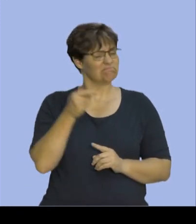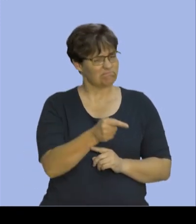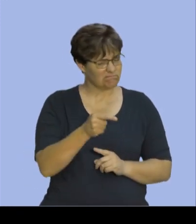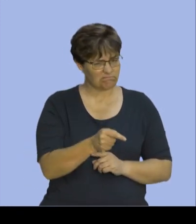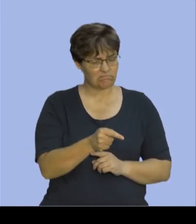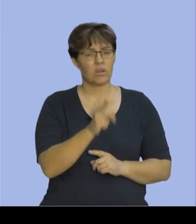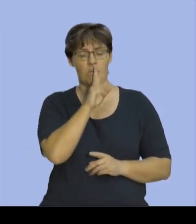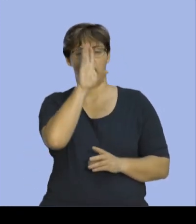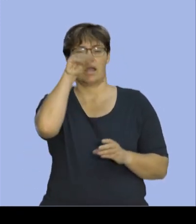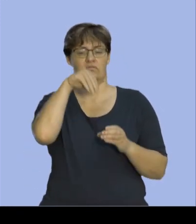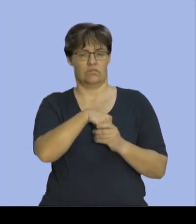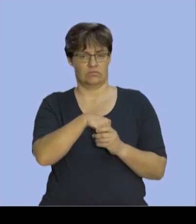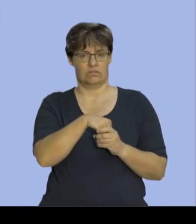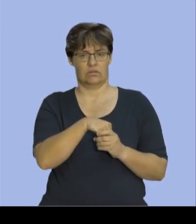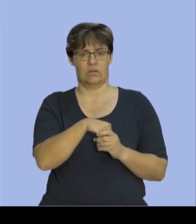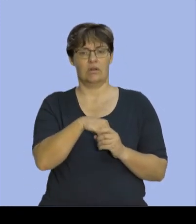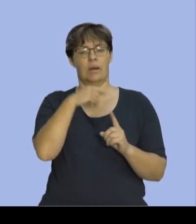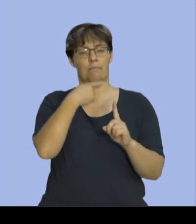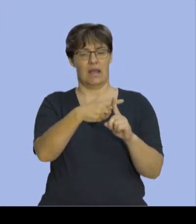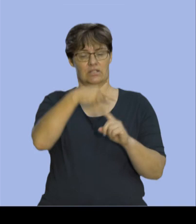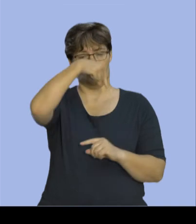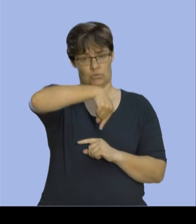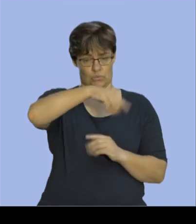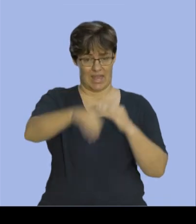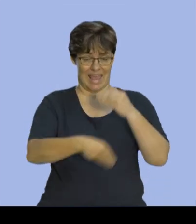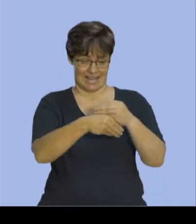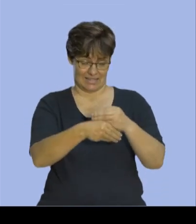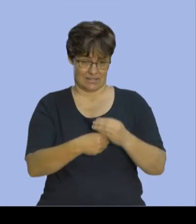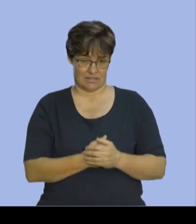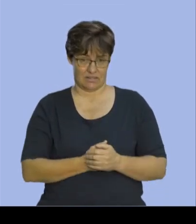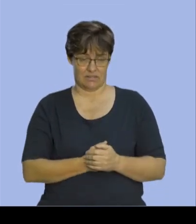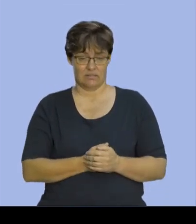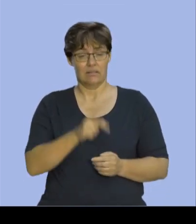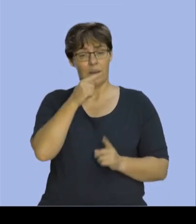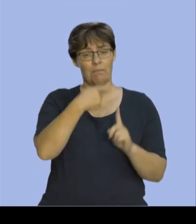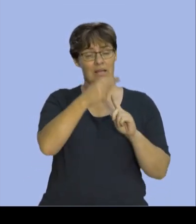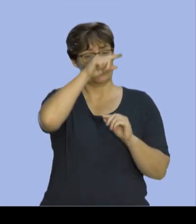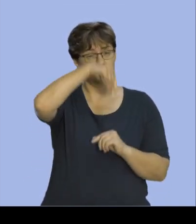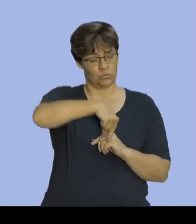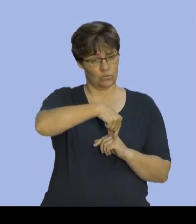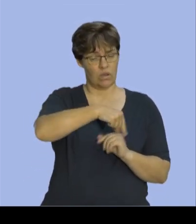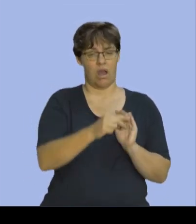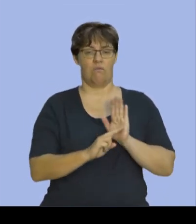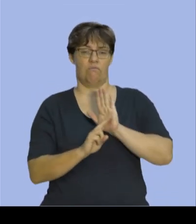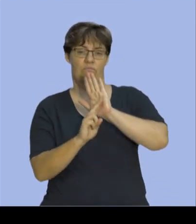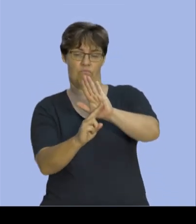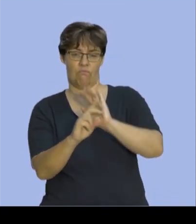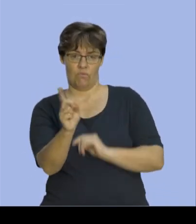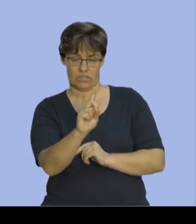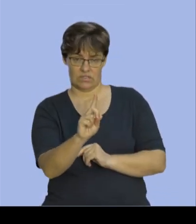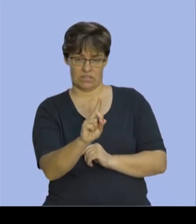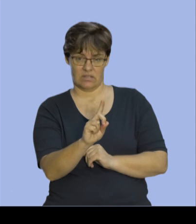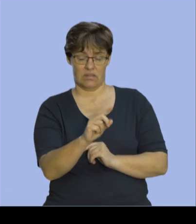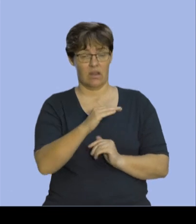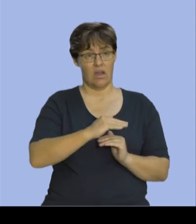include the plus q, right? So the plus q is actually what represents the